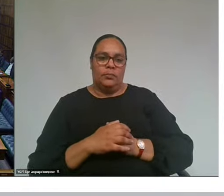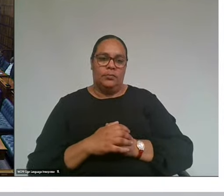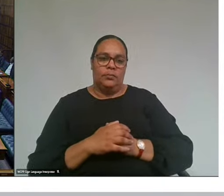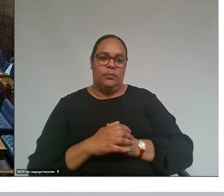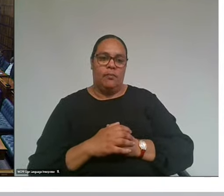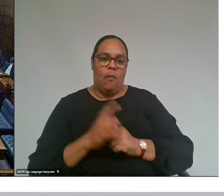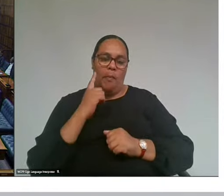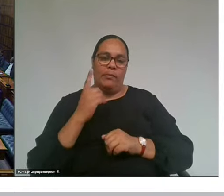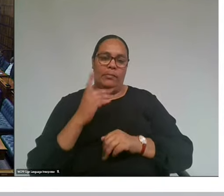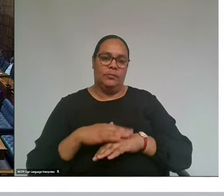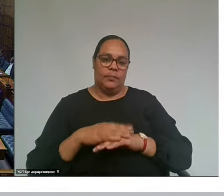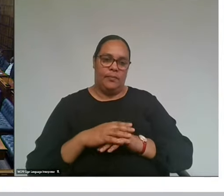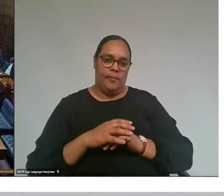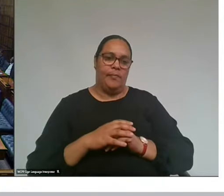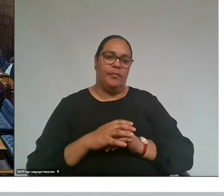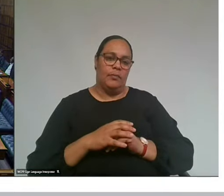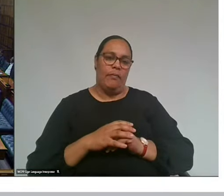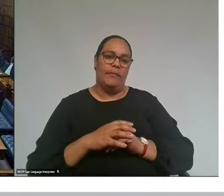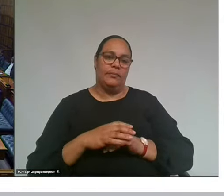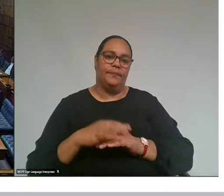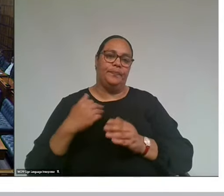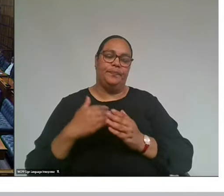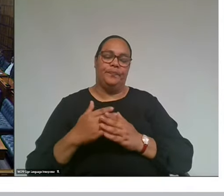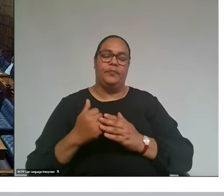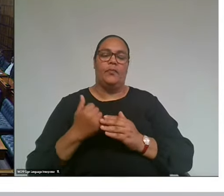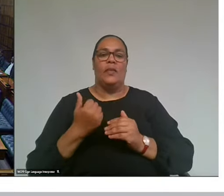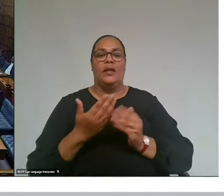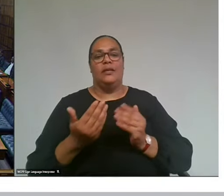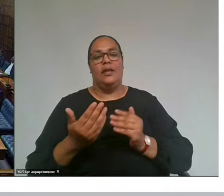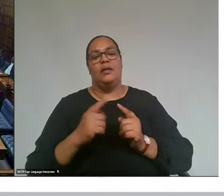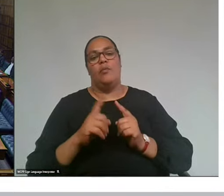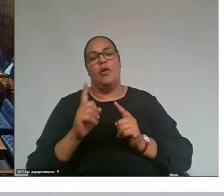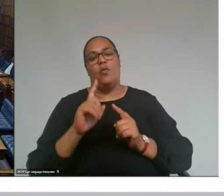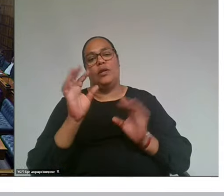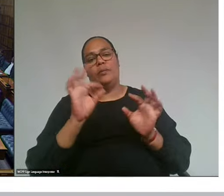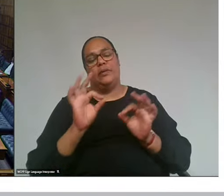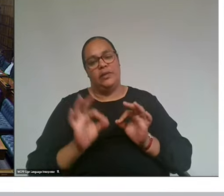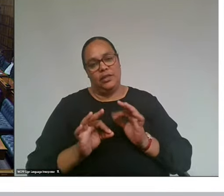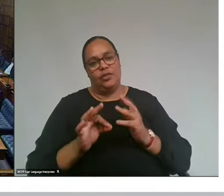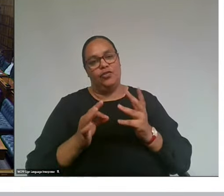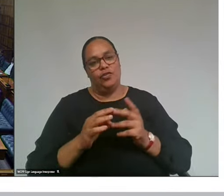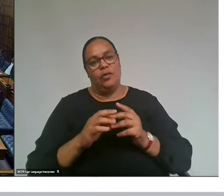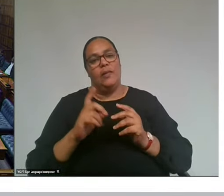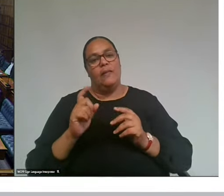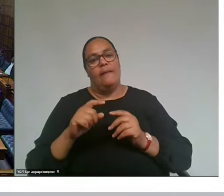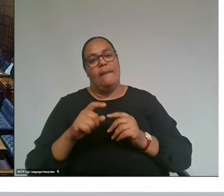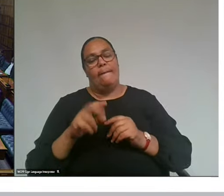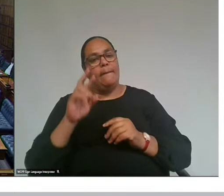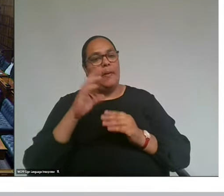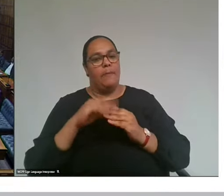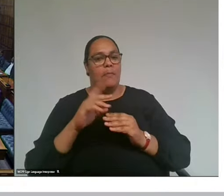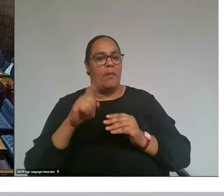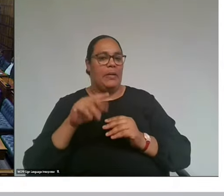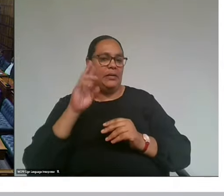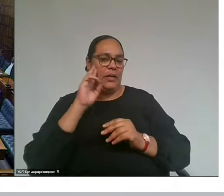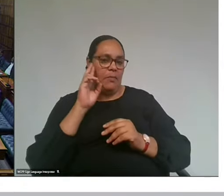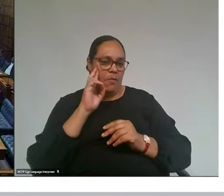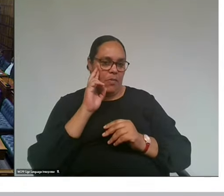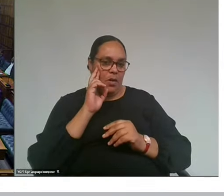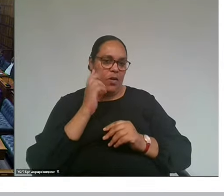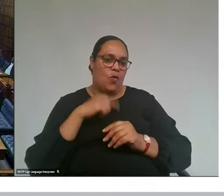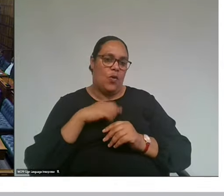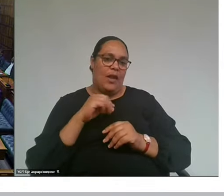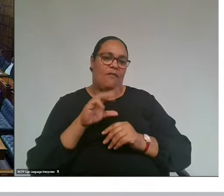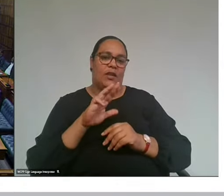there's one more yes so as far as tency is concerned what percentage it must the members must be reminded that we have